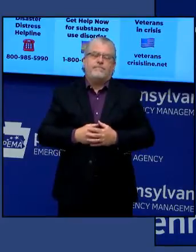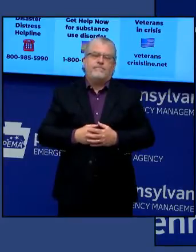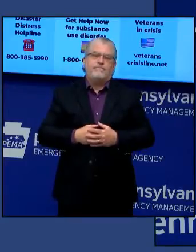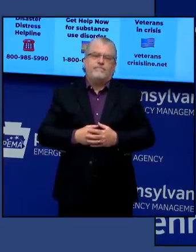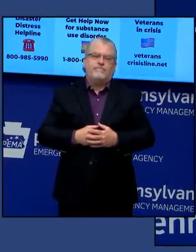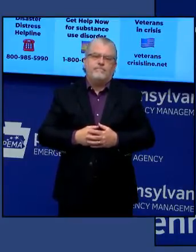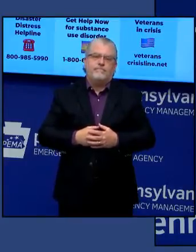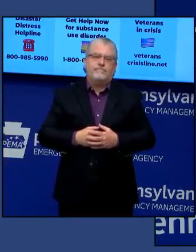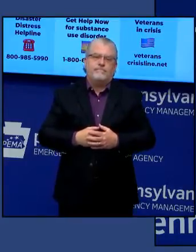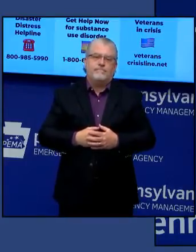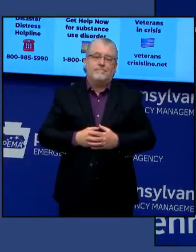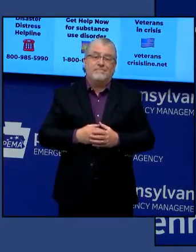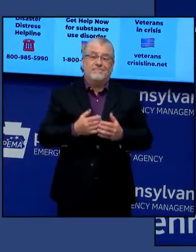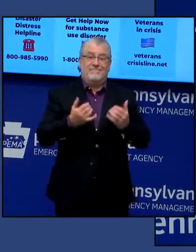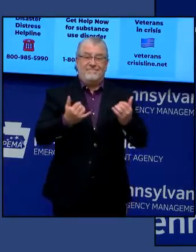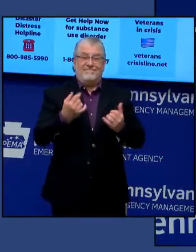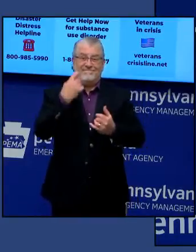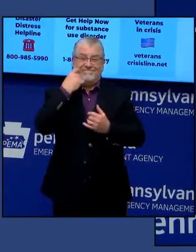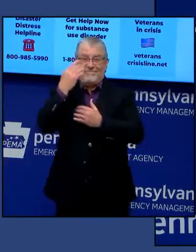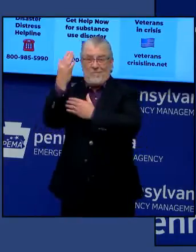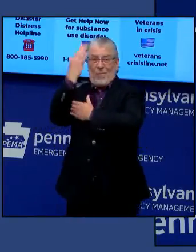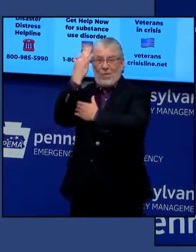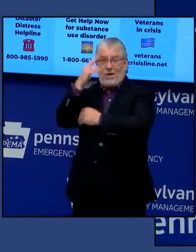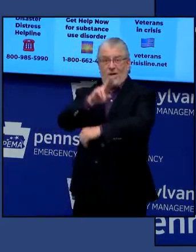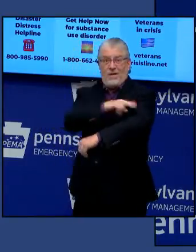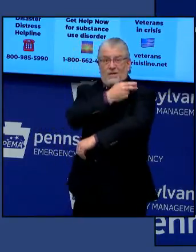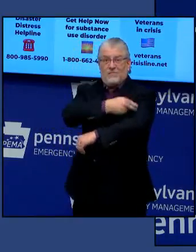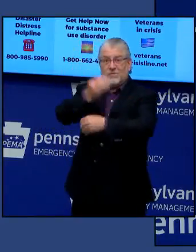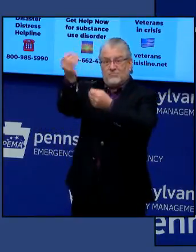As of this morning, hospitals are reporting that approximately